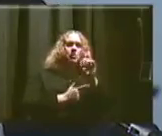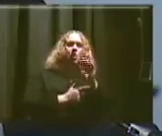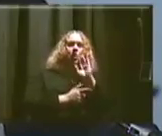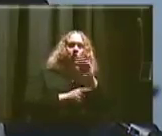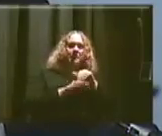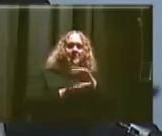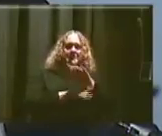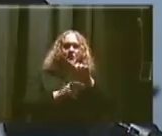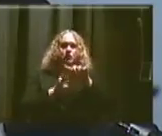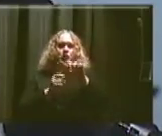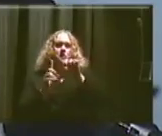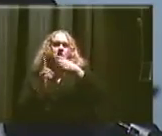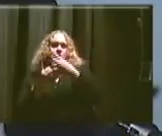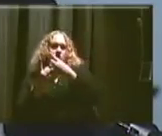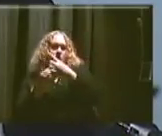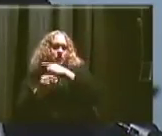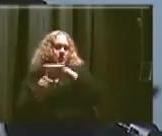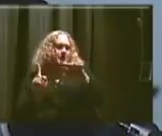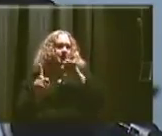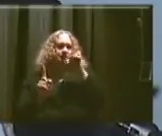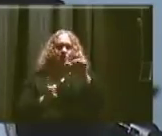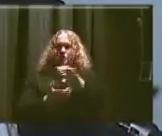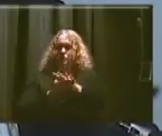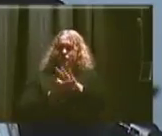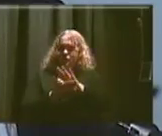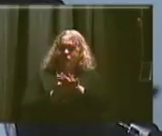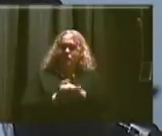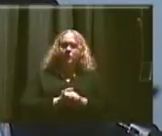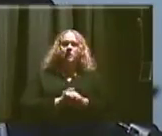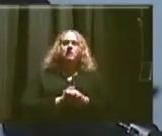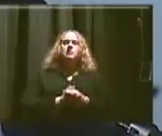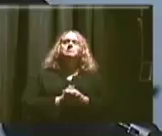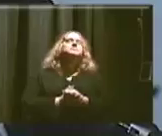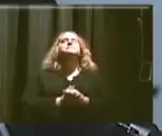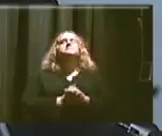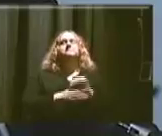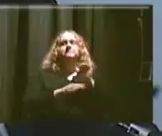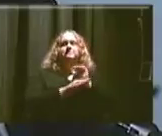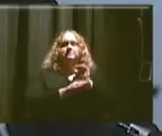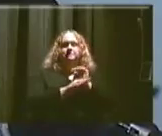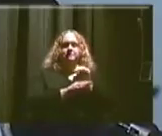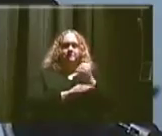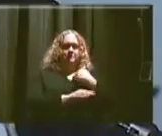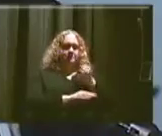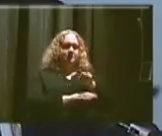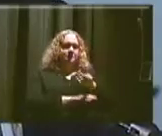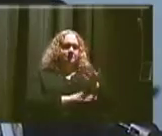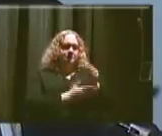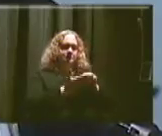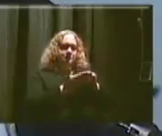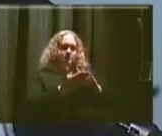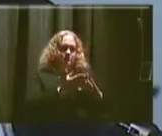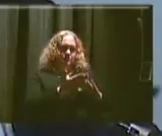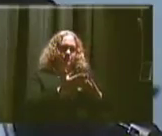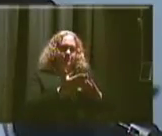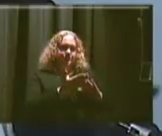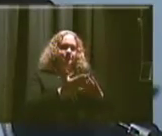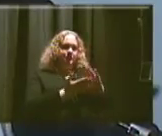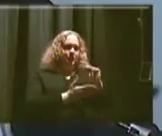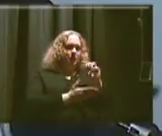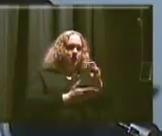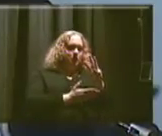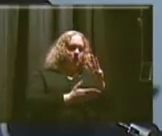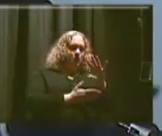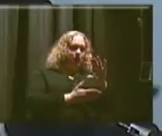had several students that are at the like newcomer center. Basically, there's a lot of research that says it